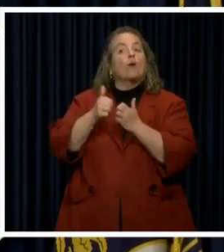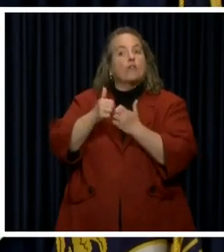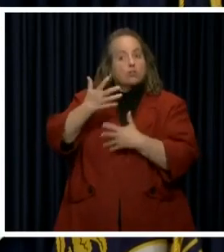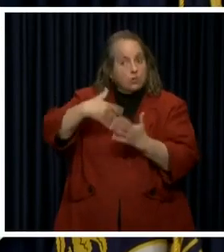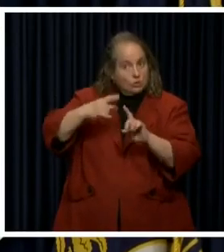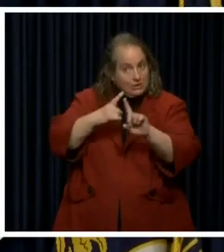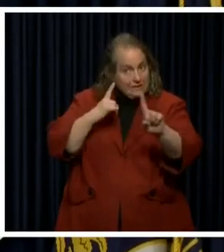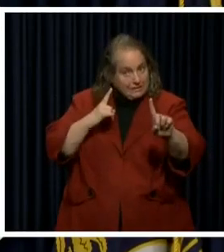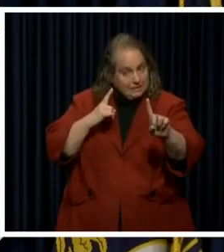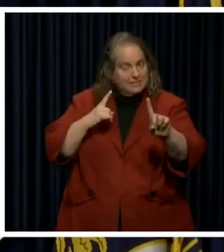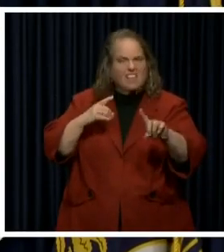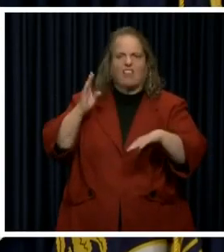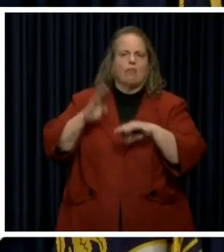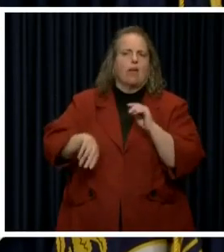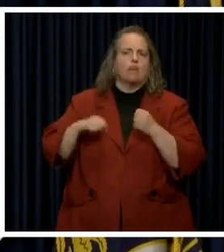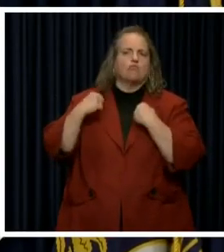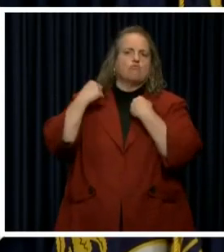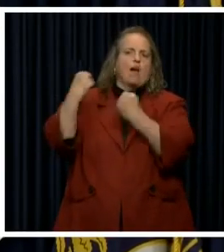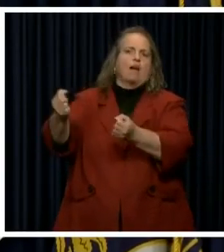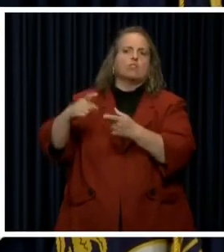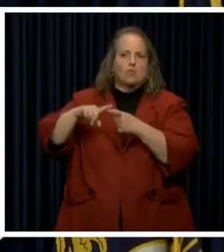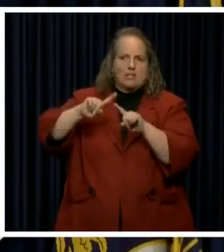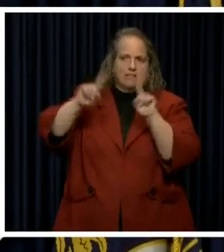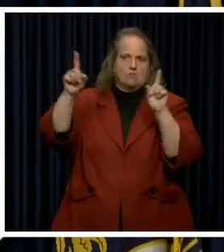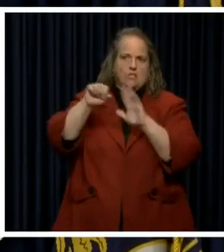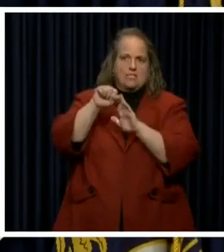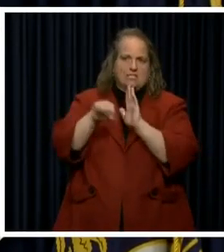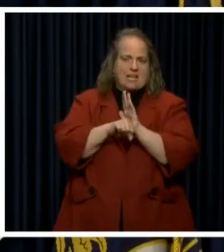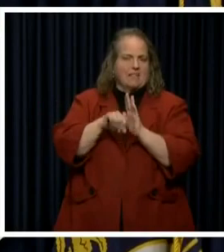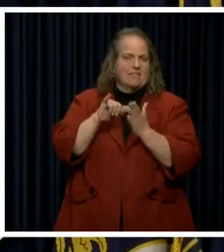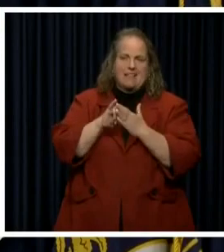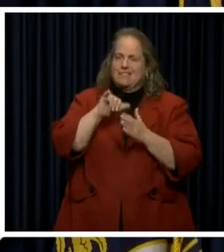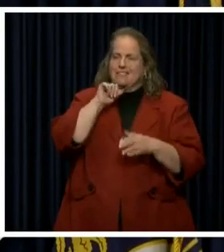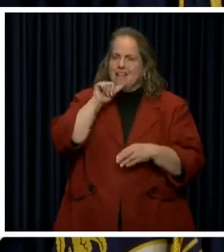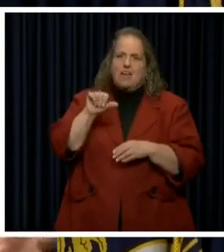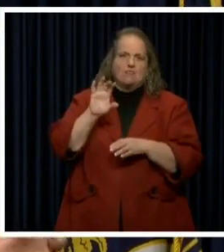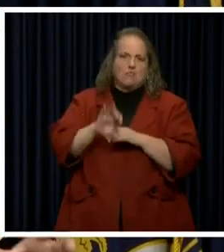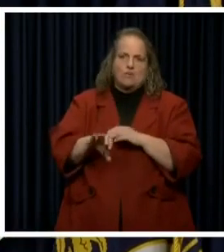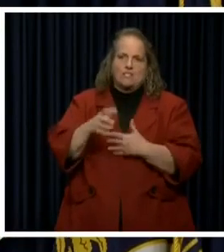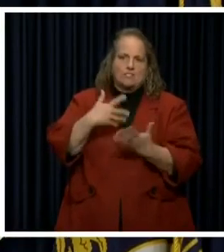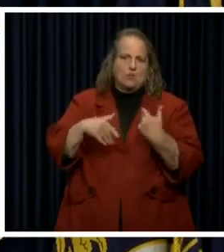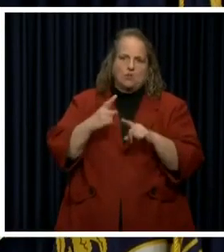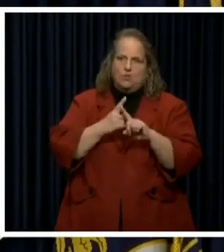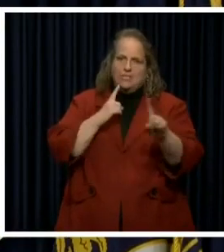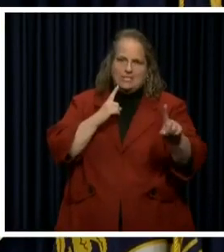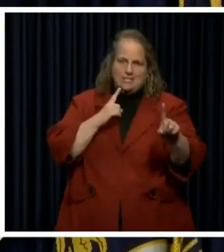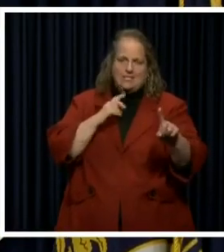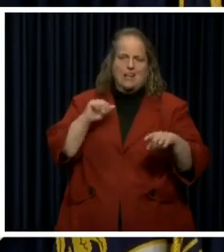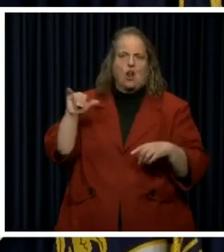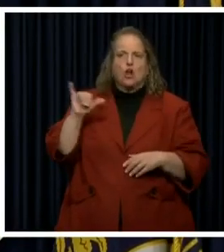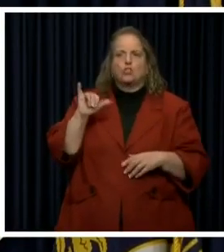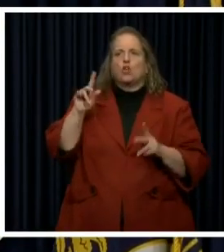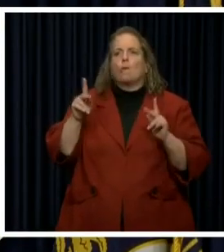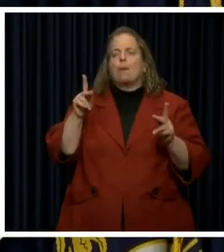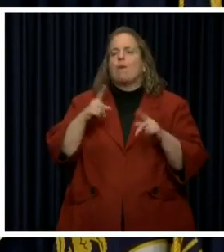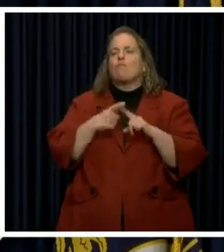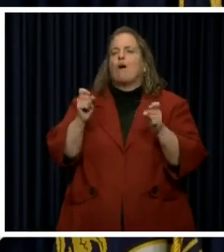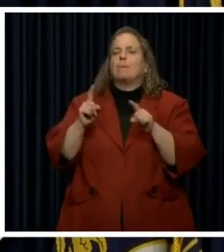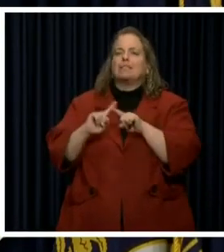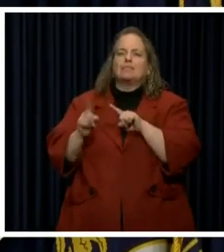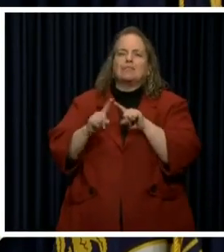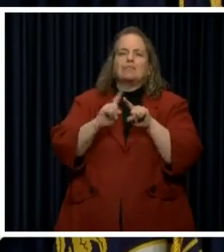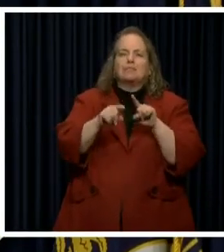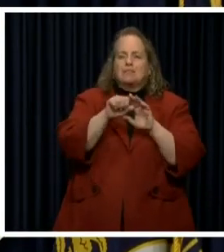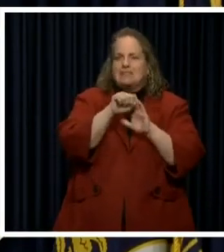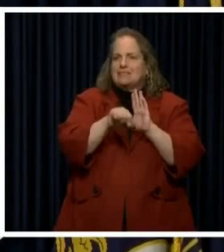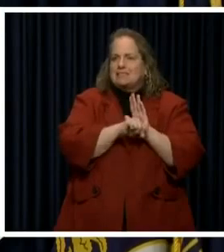certainly going to another state that isn't enforcing some of the things they are, and also have people from lots of other states coming into